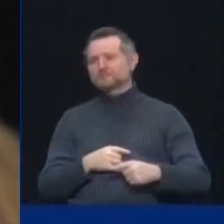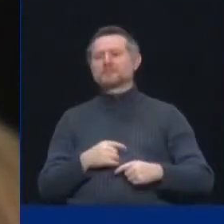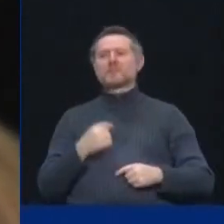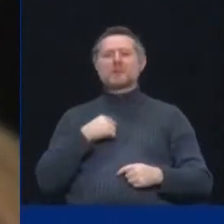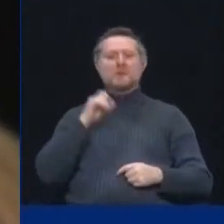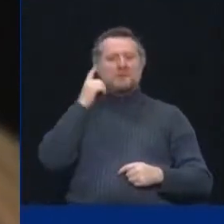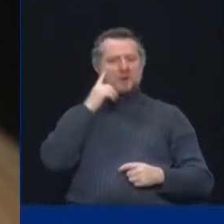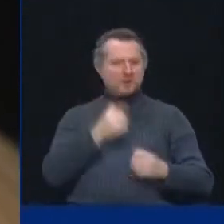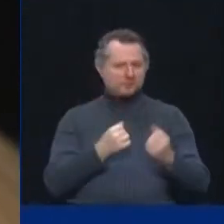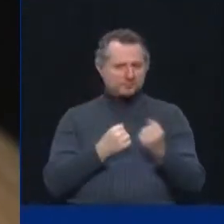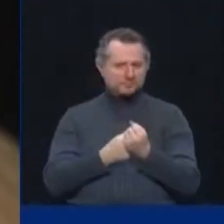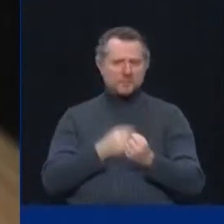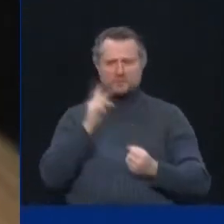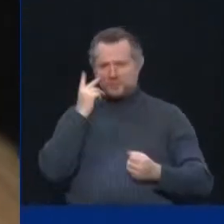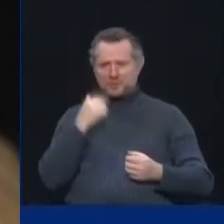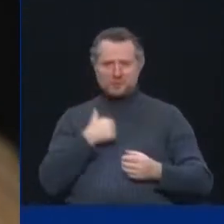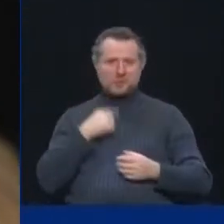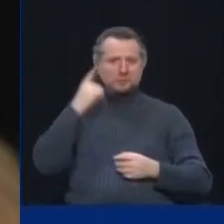us dream bigger.